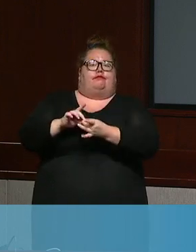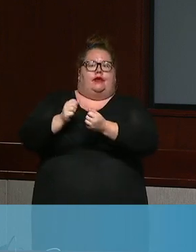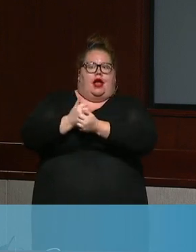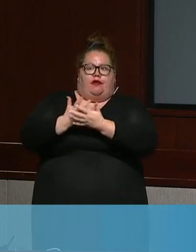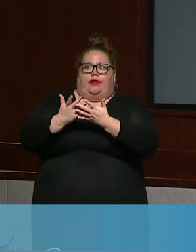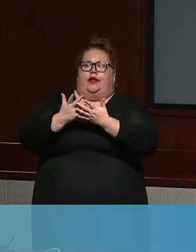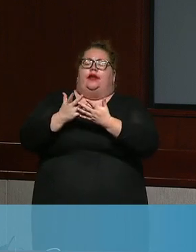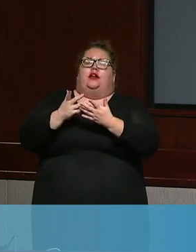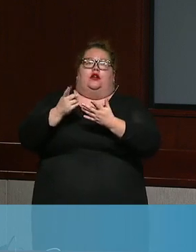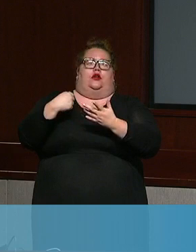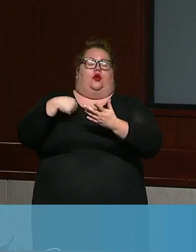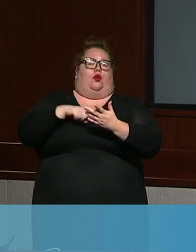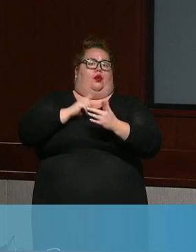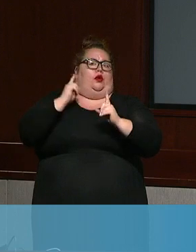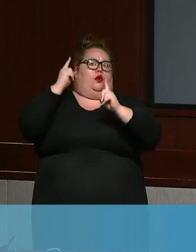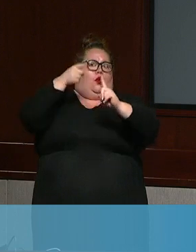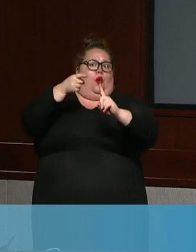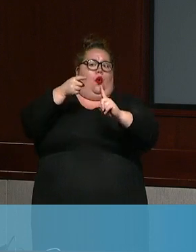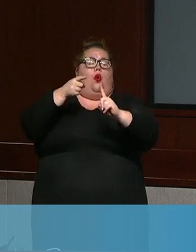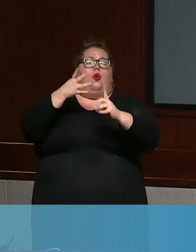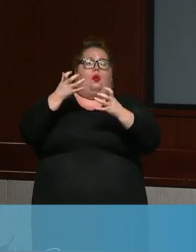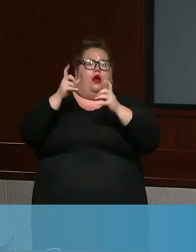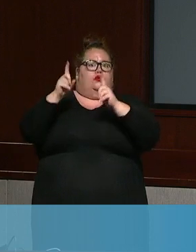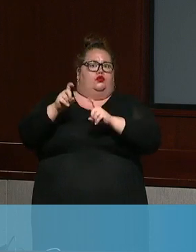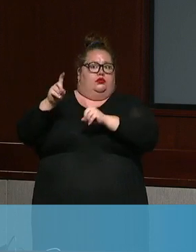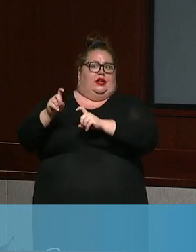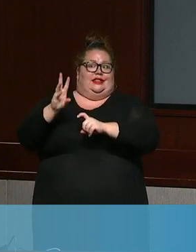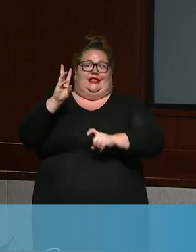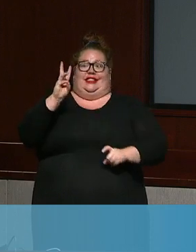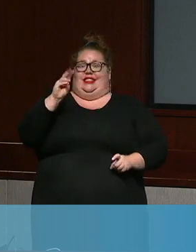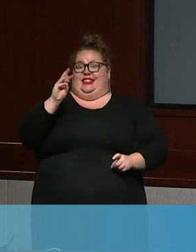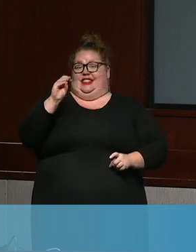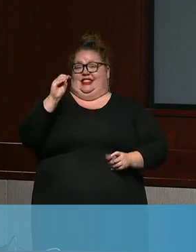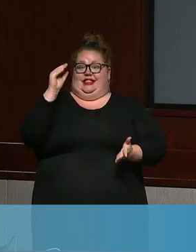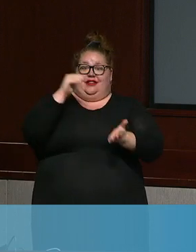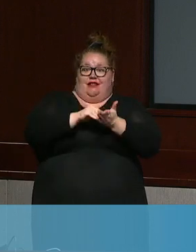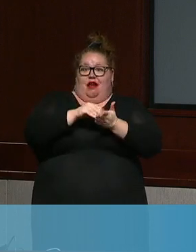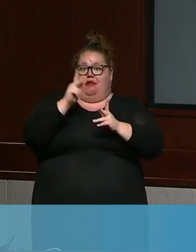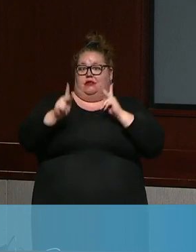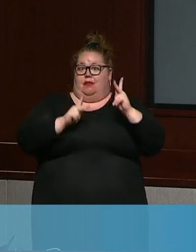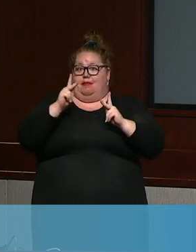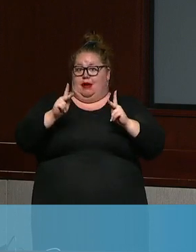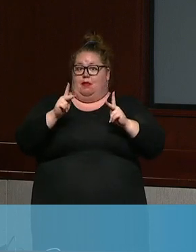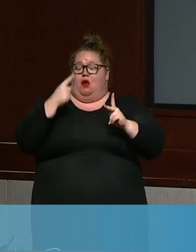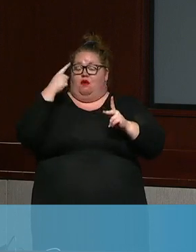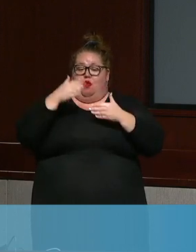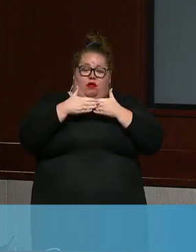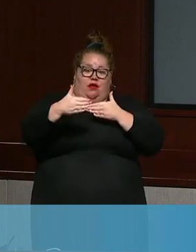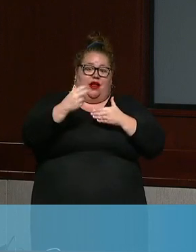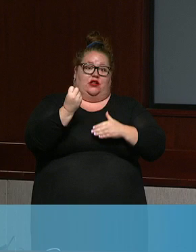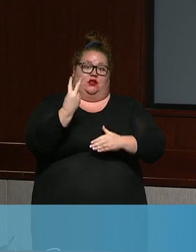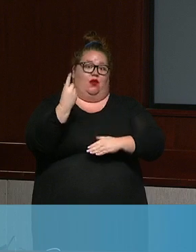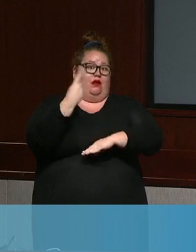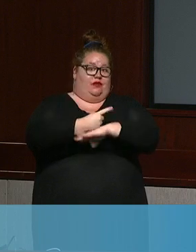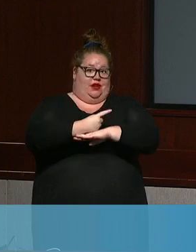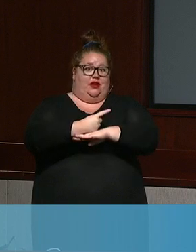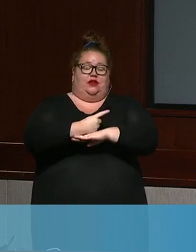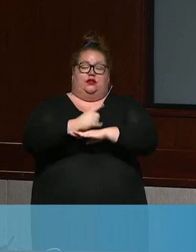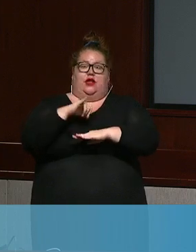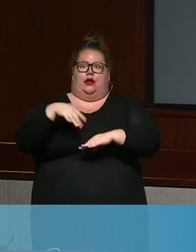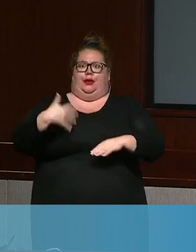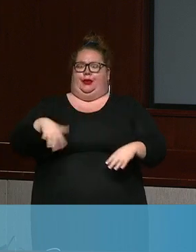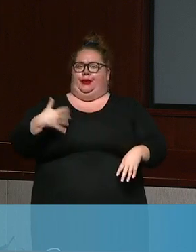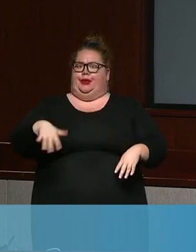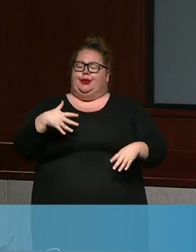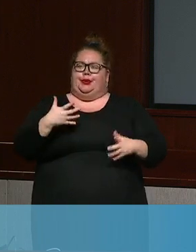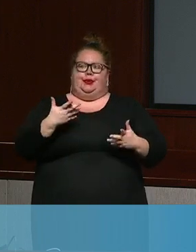test 60,000 people within the next 12 consecutive days. That is a tremendous resource for us,